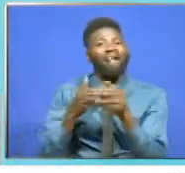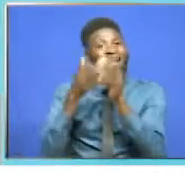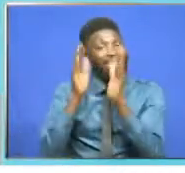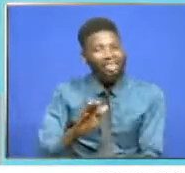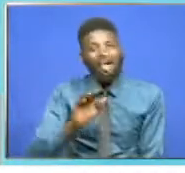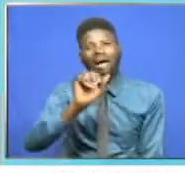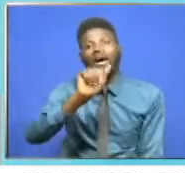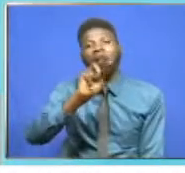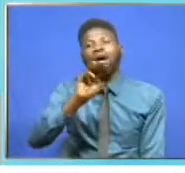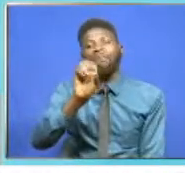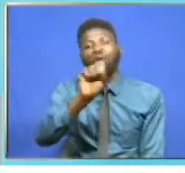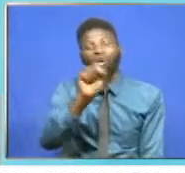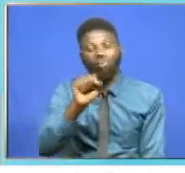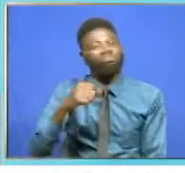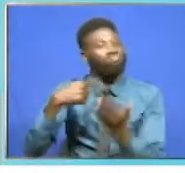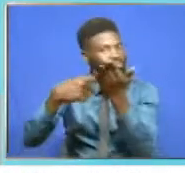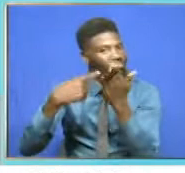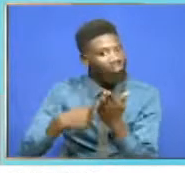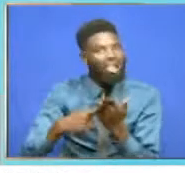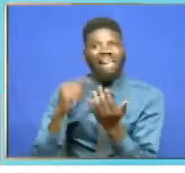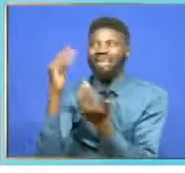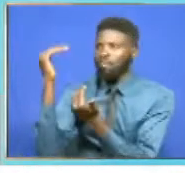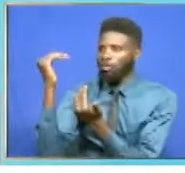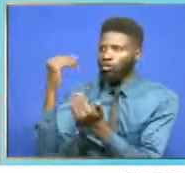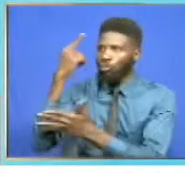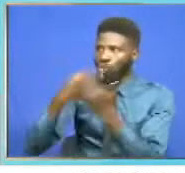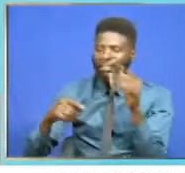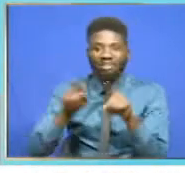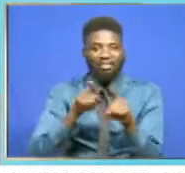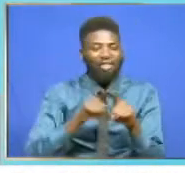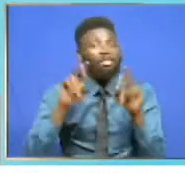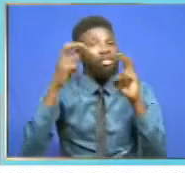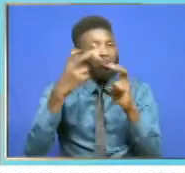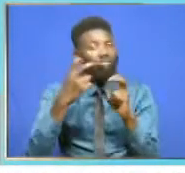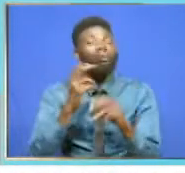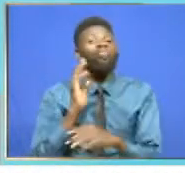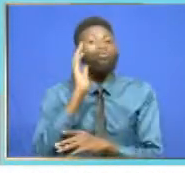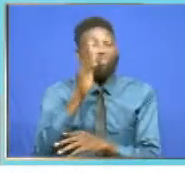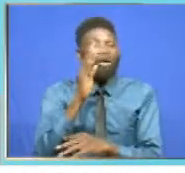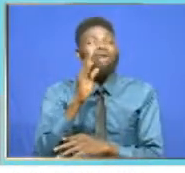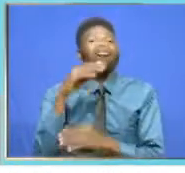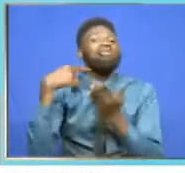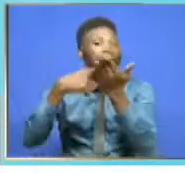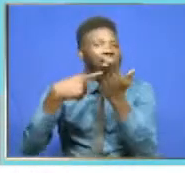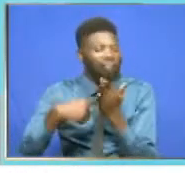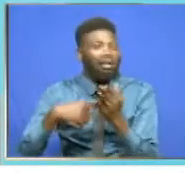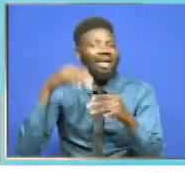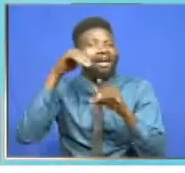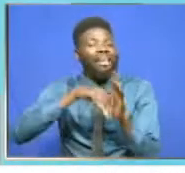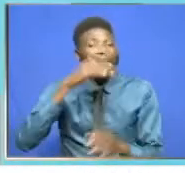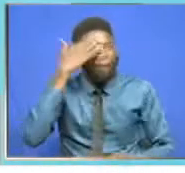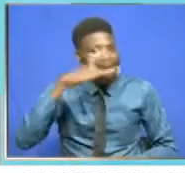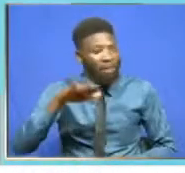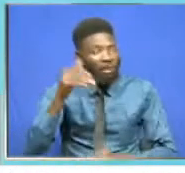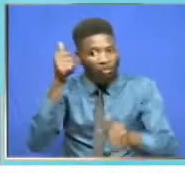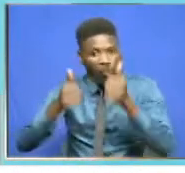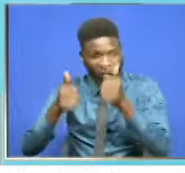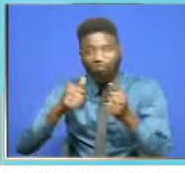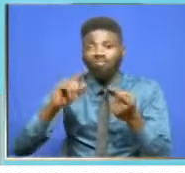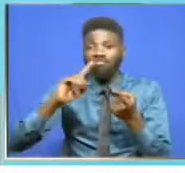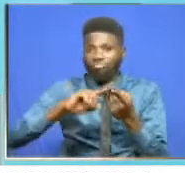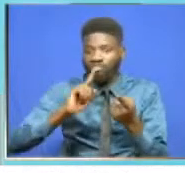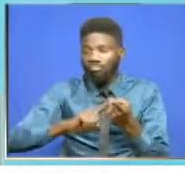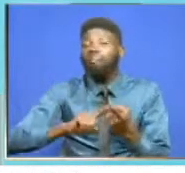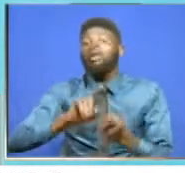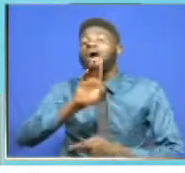and some of the issues that are going to form a heated debate at the floor of the House. And one of them is the Constitution of Kenya